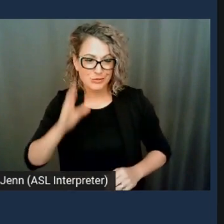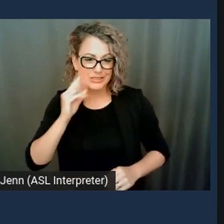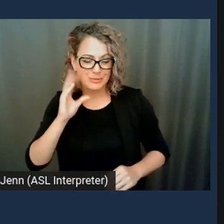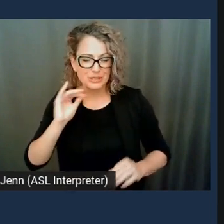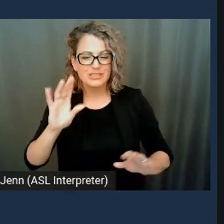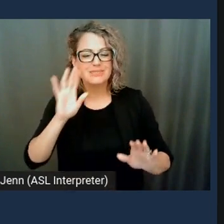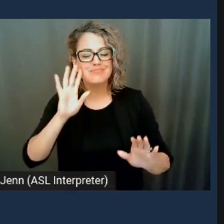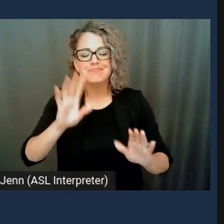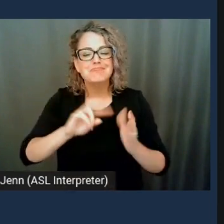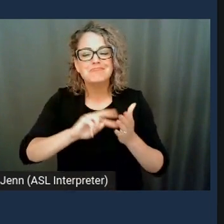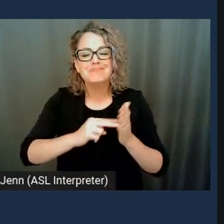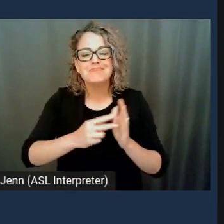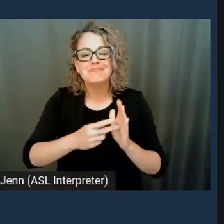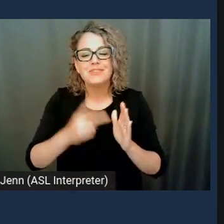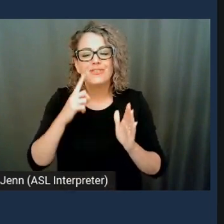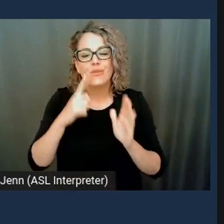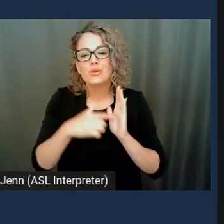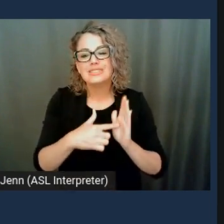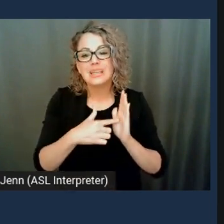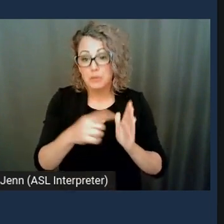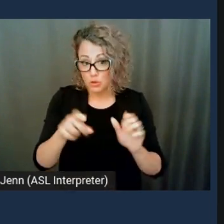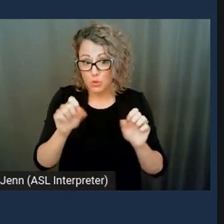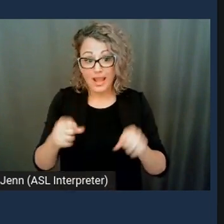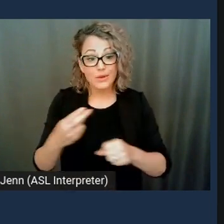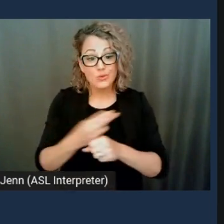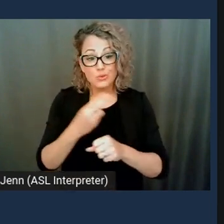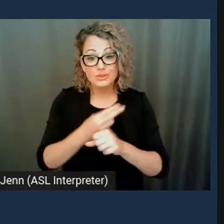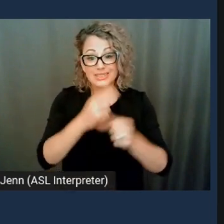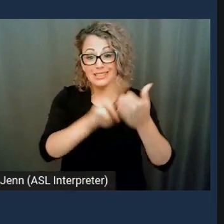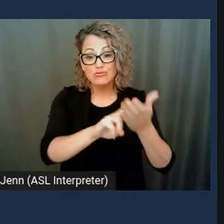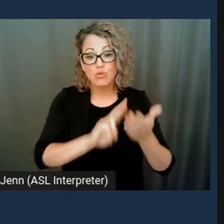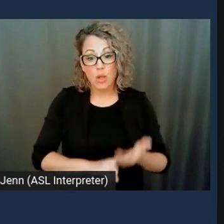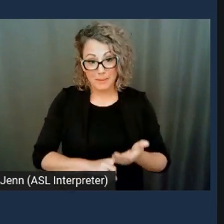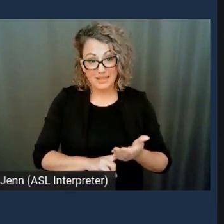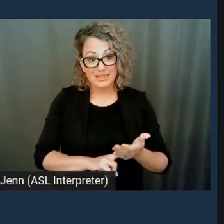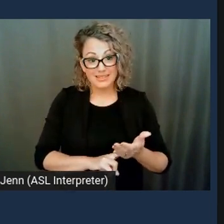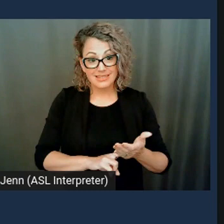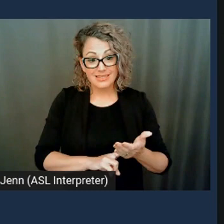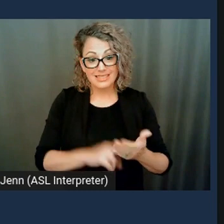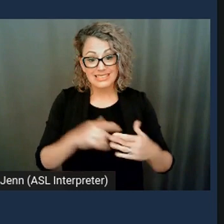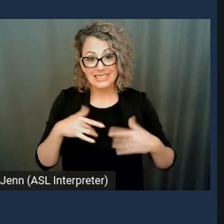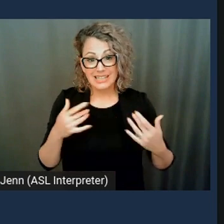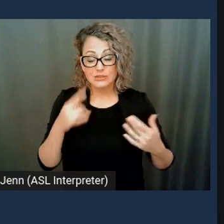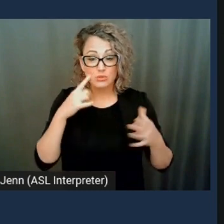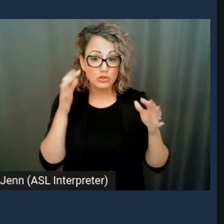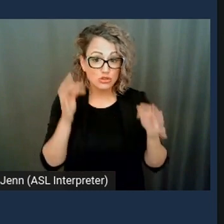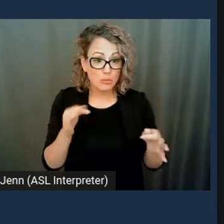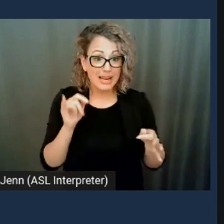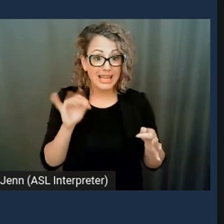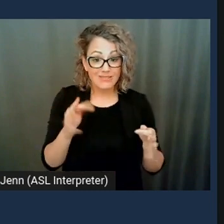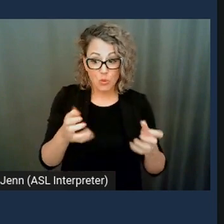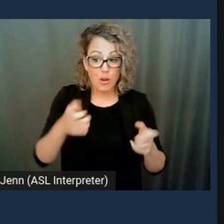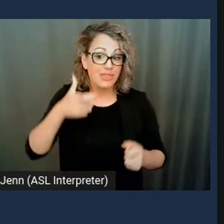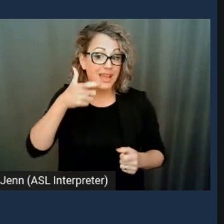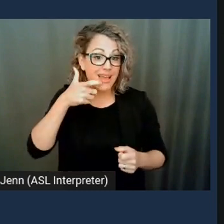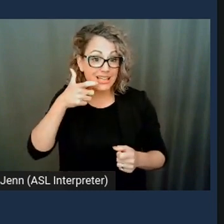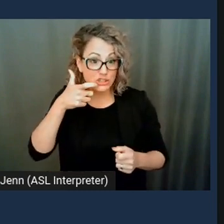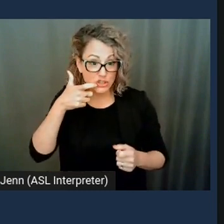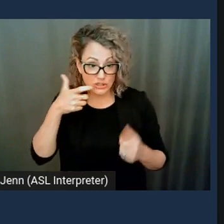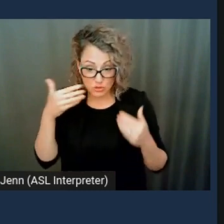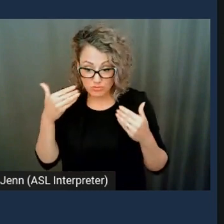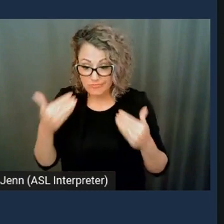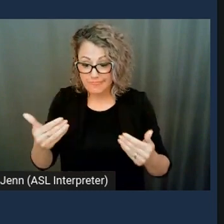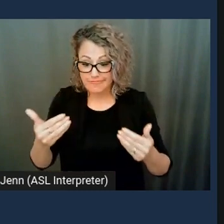example, if you want, you can use the enrollment status to determine if you want the agent to perform enrollment for the